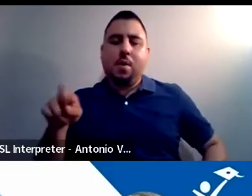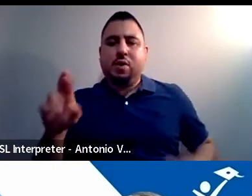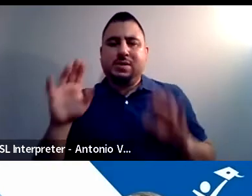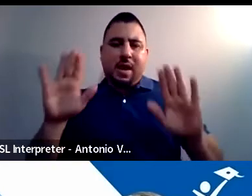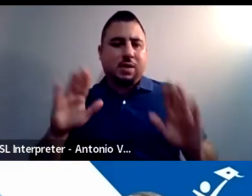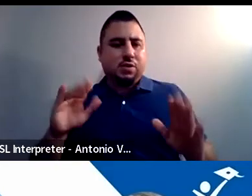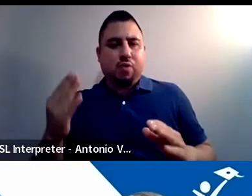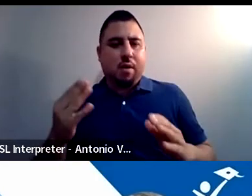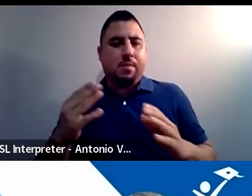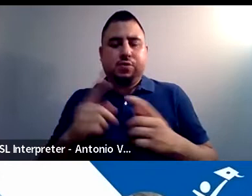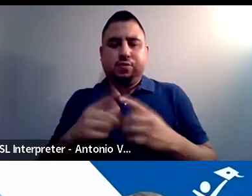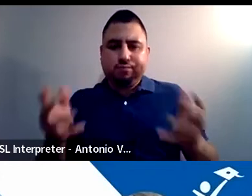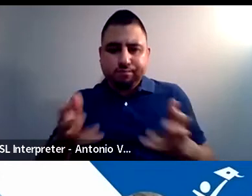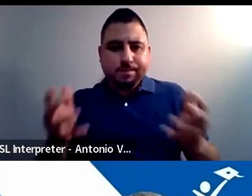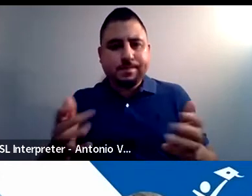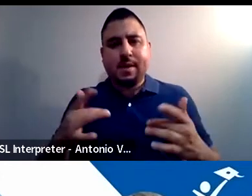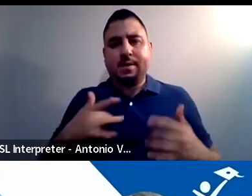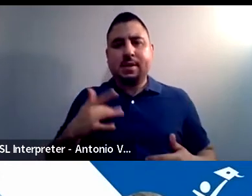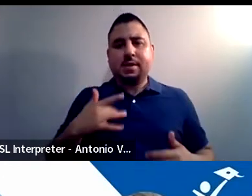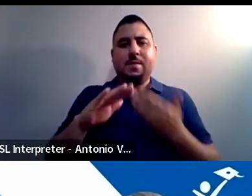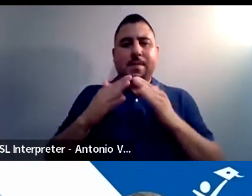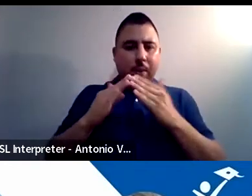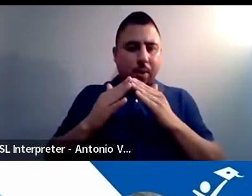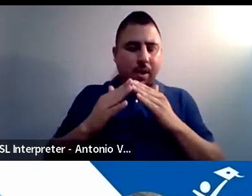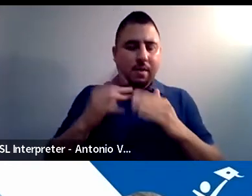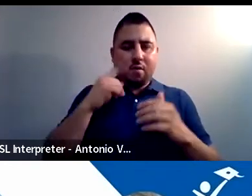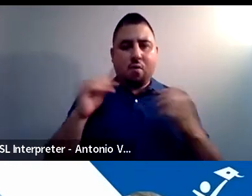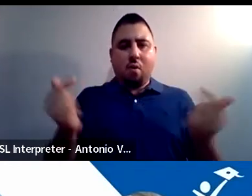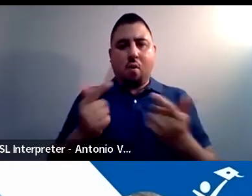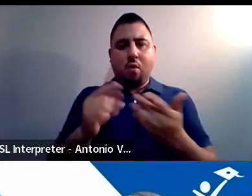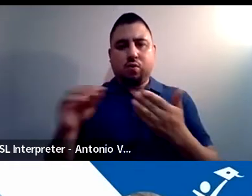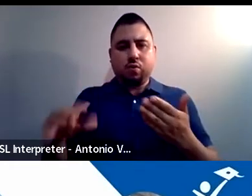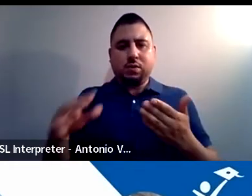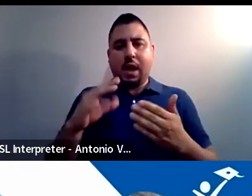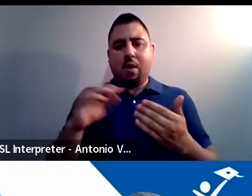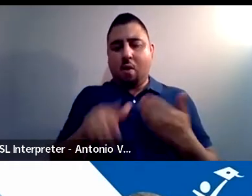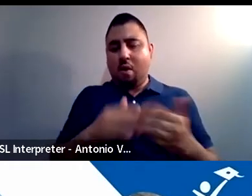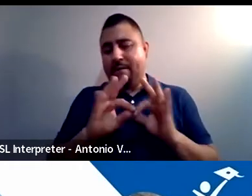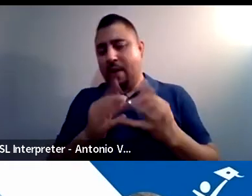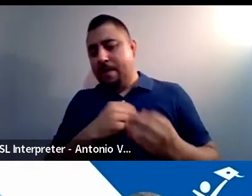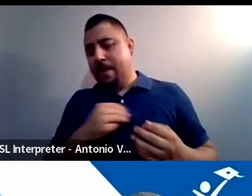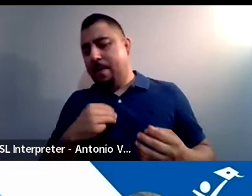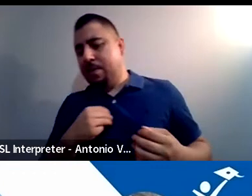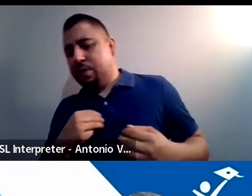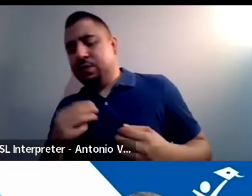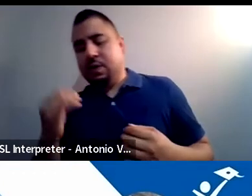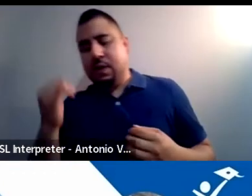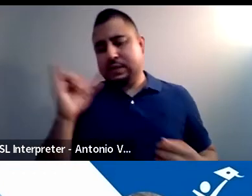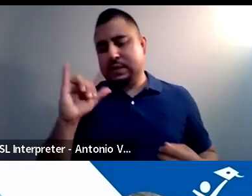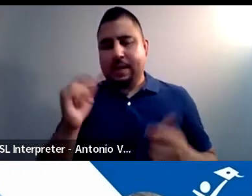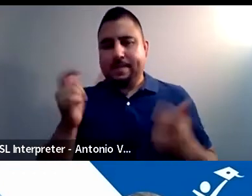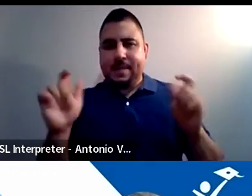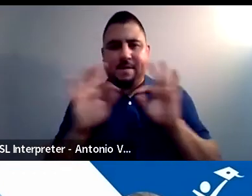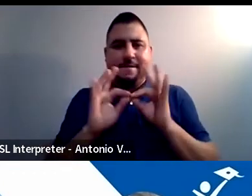excellent job of fostering a sense of community for all of its students and all of its family members. It's like a big